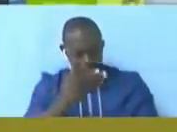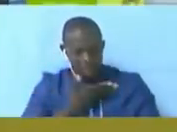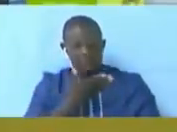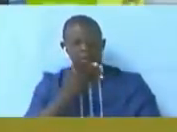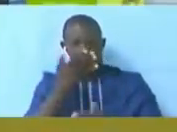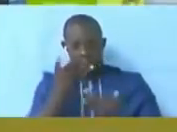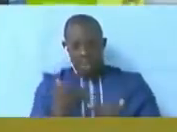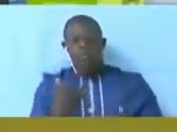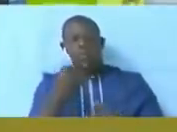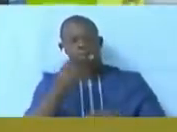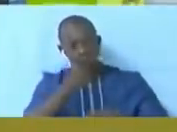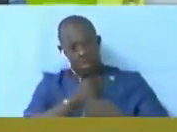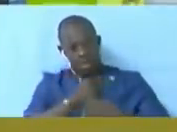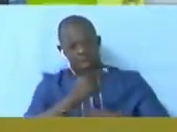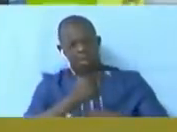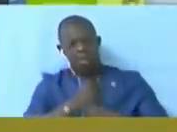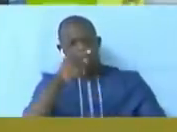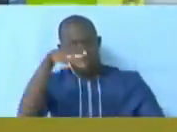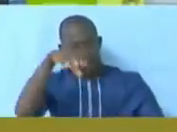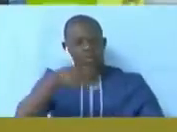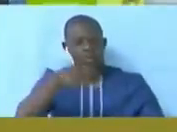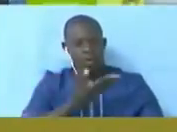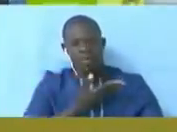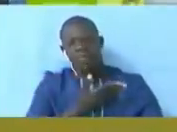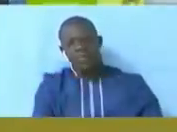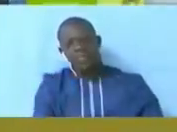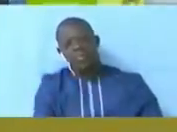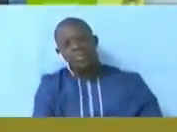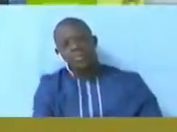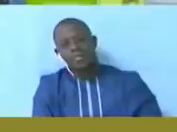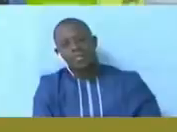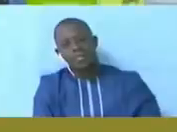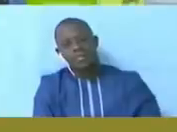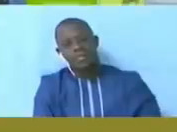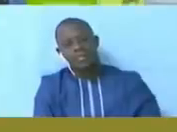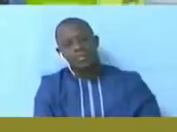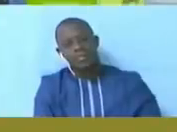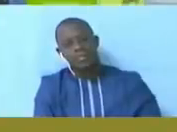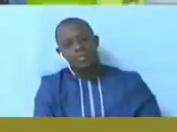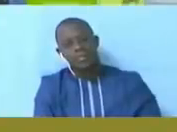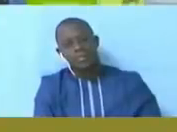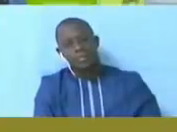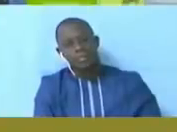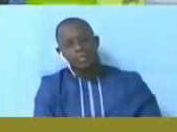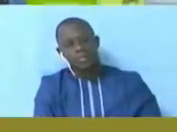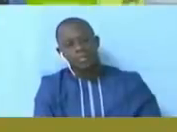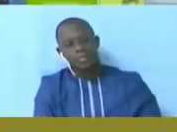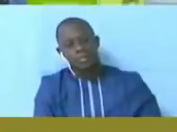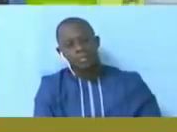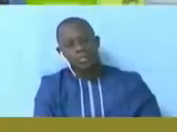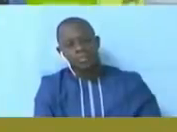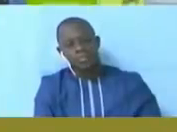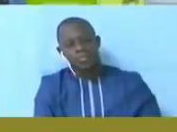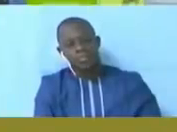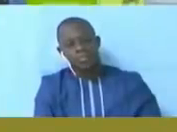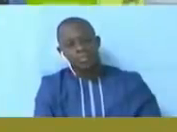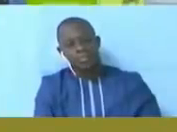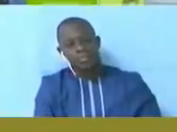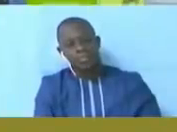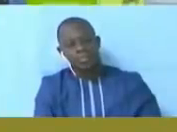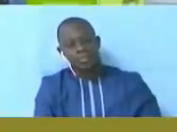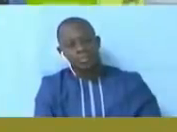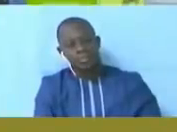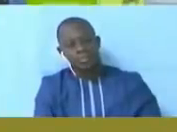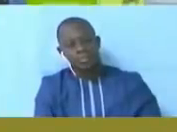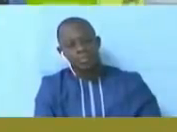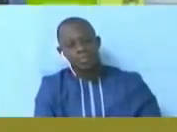membe sirin jang abe maraling Europe tundo la kulu la abe karafan kulu be karafan ngatela mafolo nyen tembeng. Amari be nyinin ka kanne